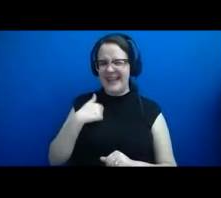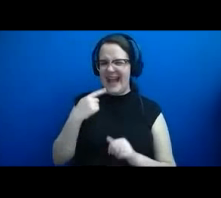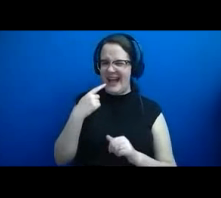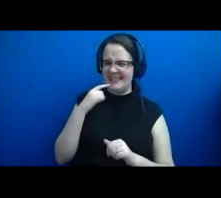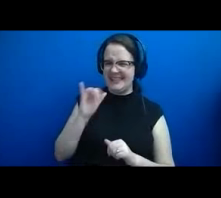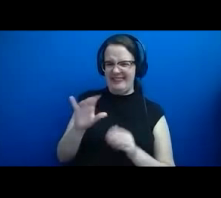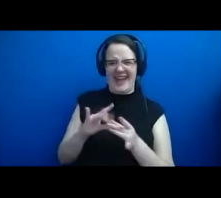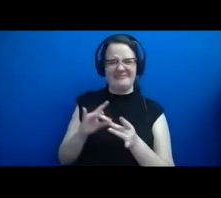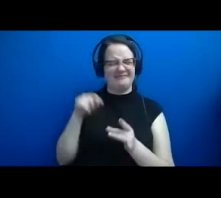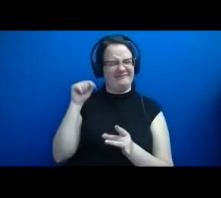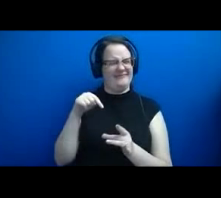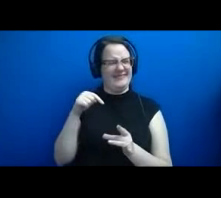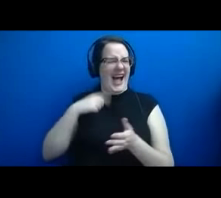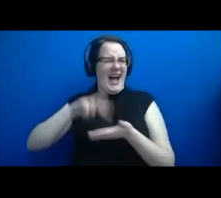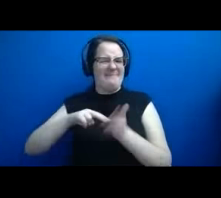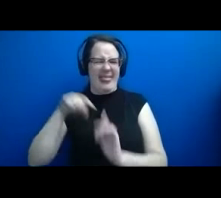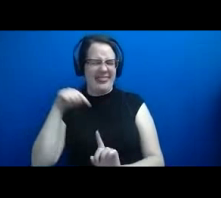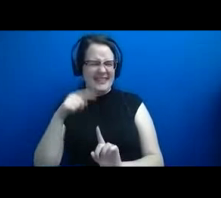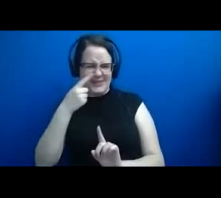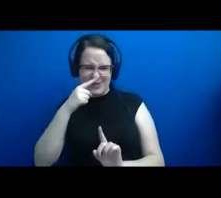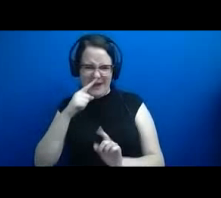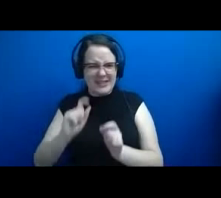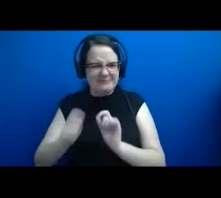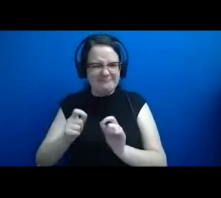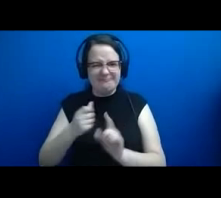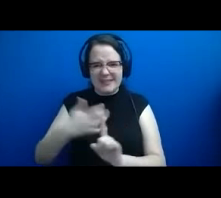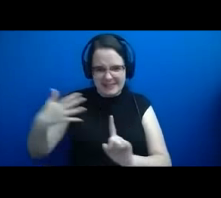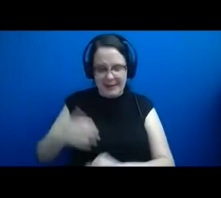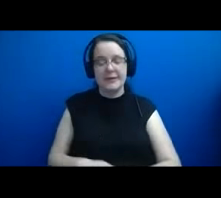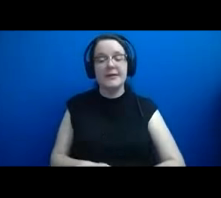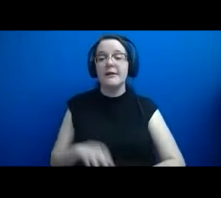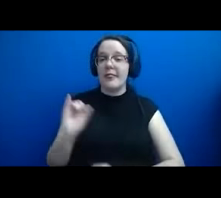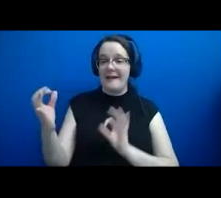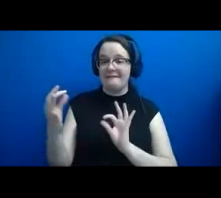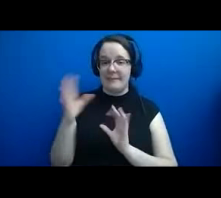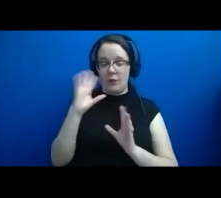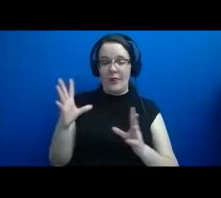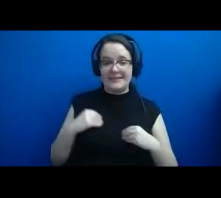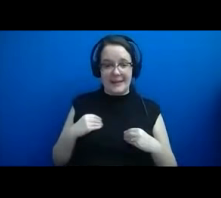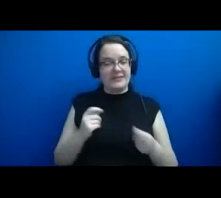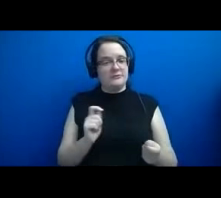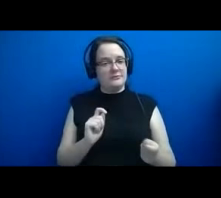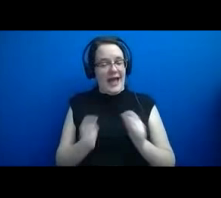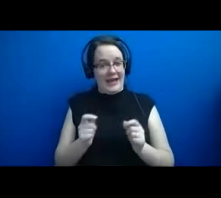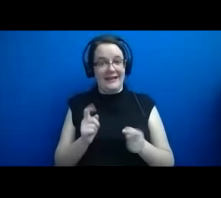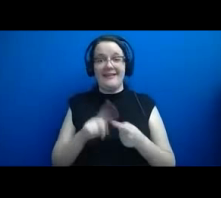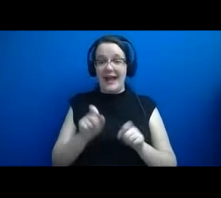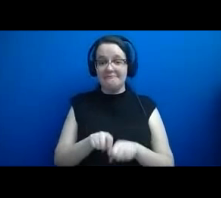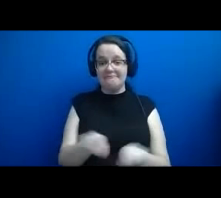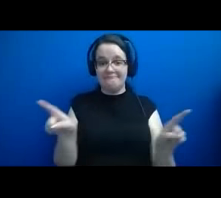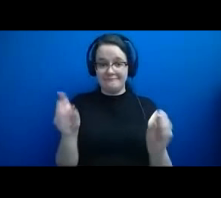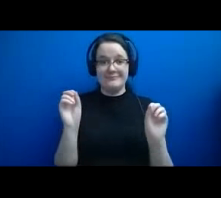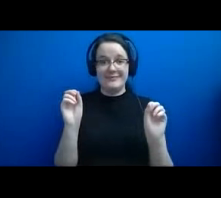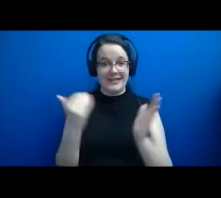meant in that, can you please expand on that? And we will take that feedback and make those edits and then resend it back all to